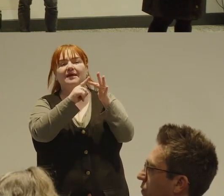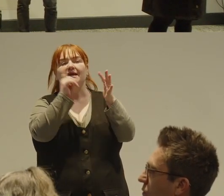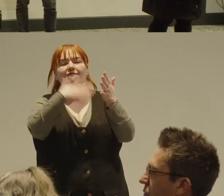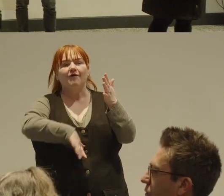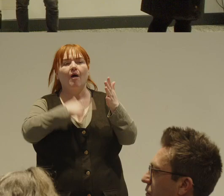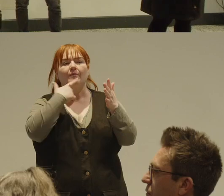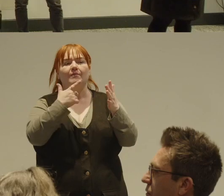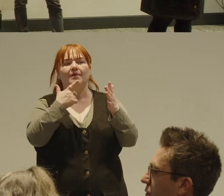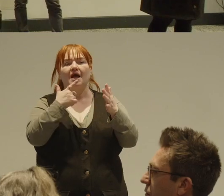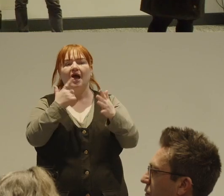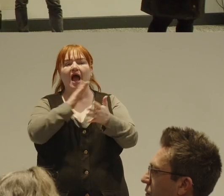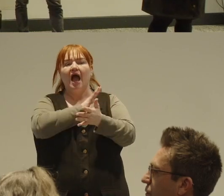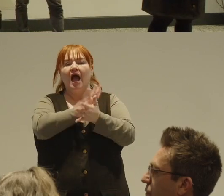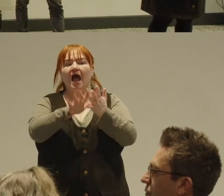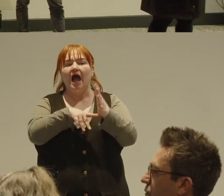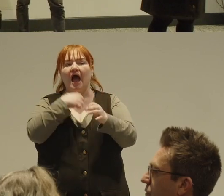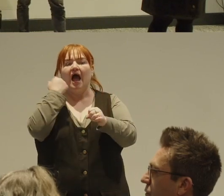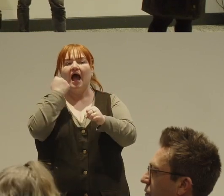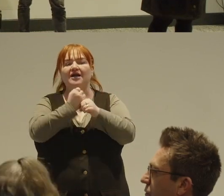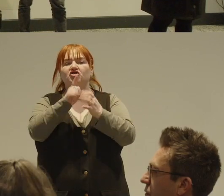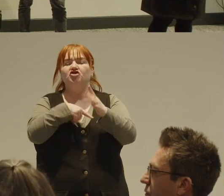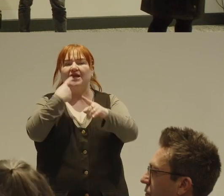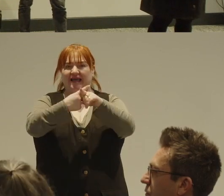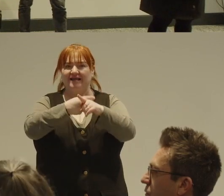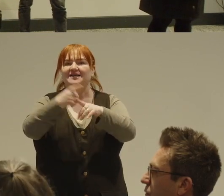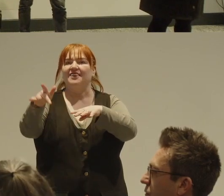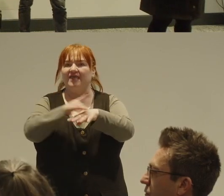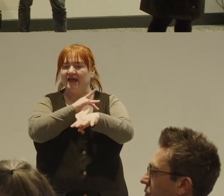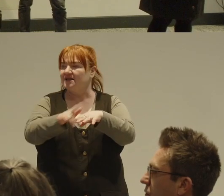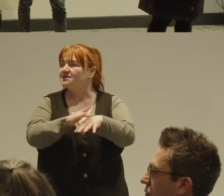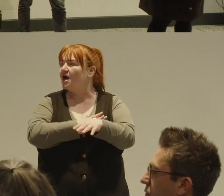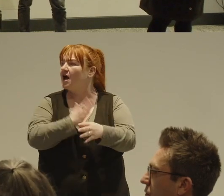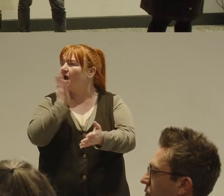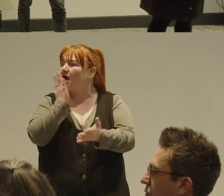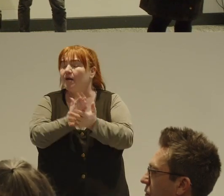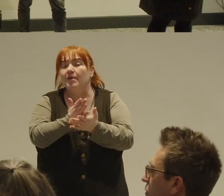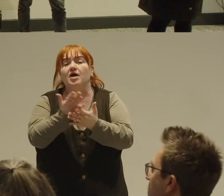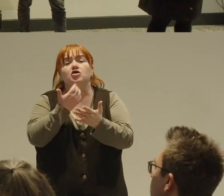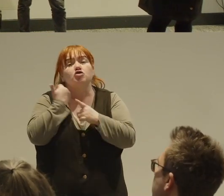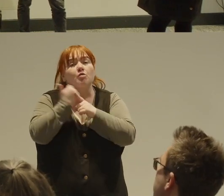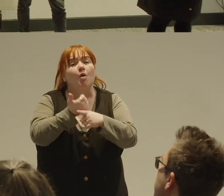support worker fee have to be hourly rather than daily or weekly like an actor?